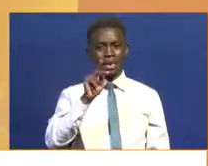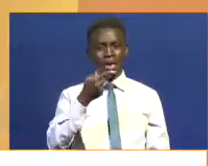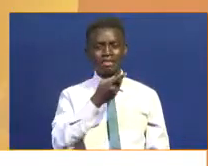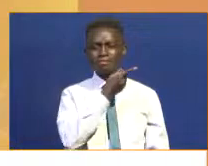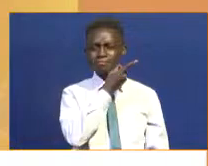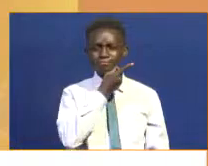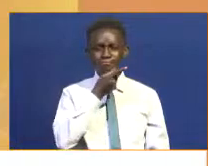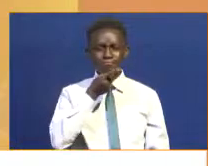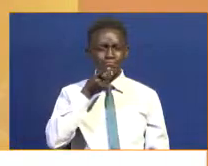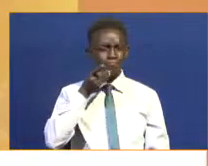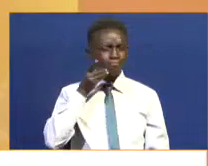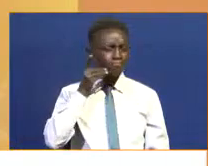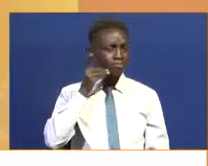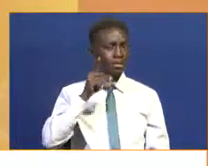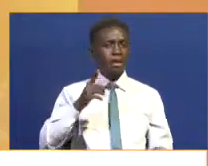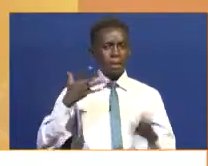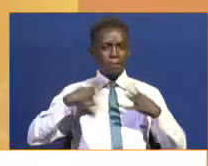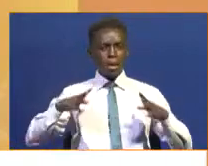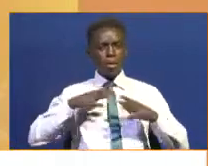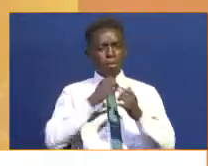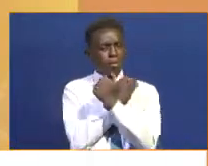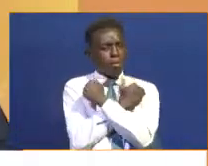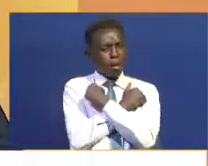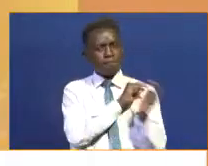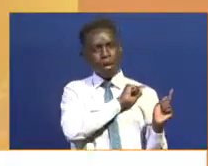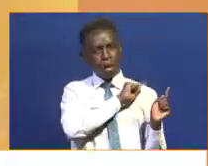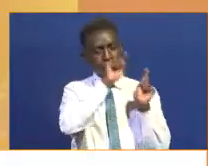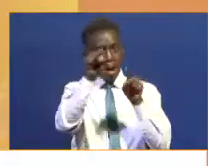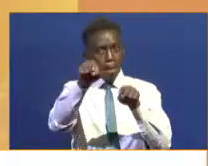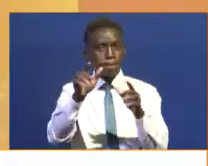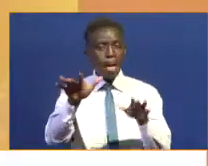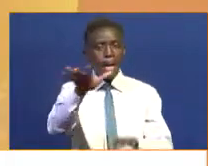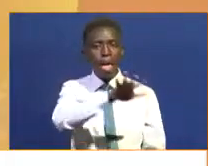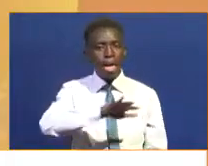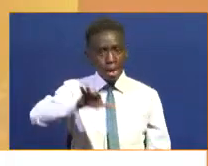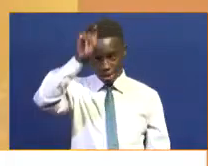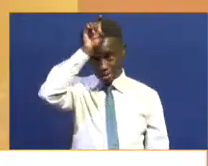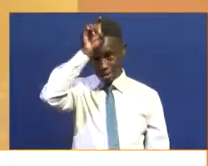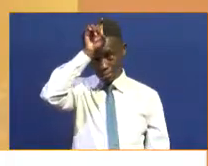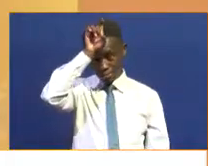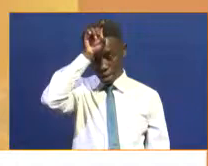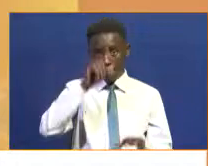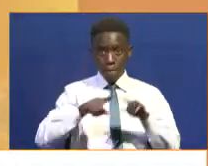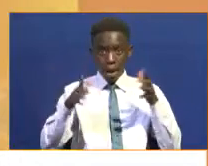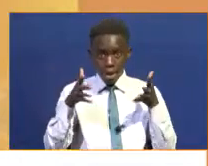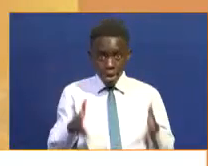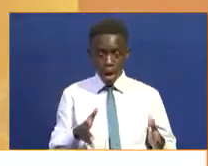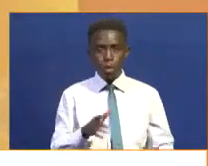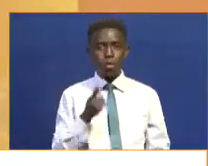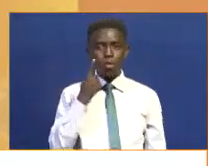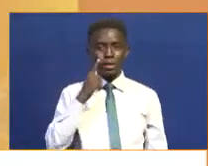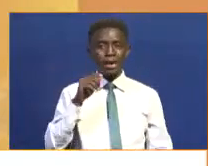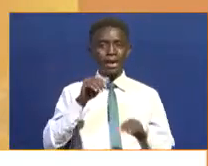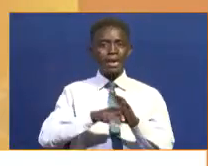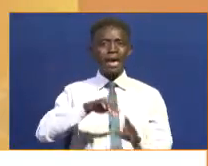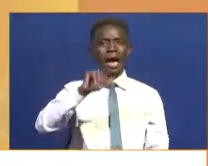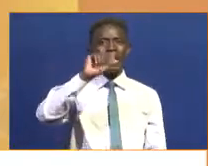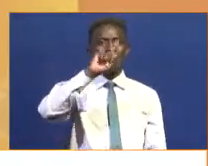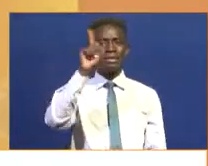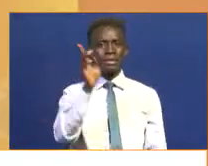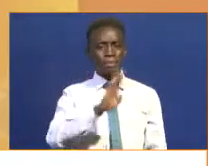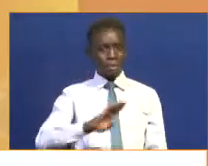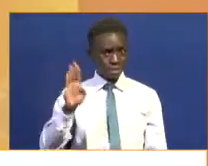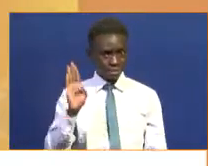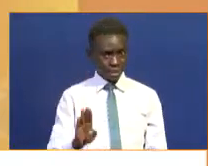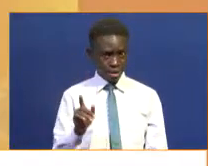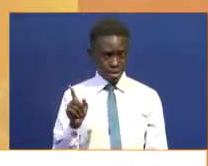in Egypt. And this time around, it is taking place in Azerbaijan, Baku to be precise. And so, you